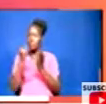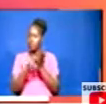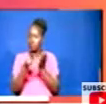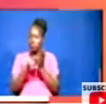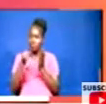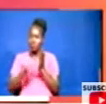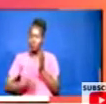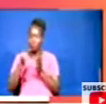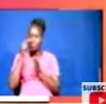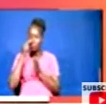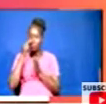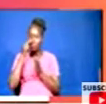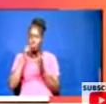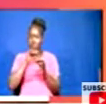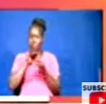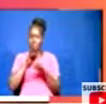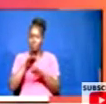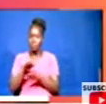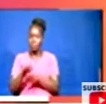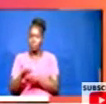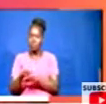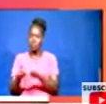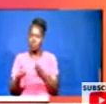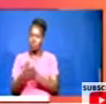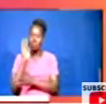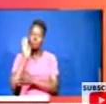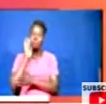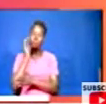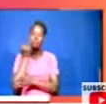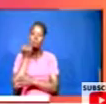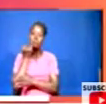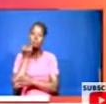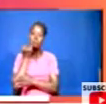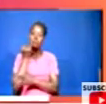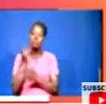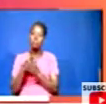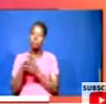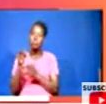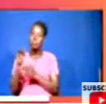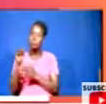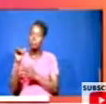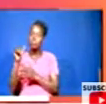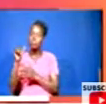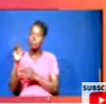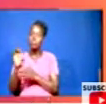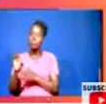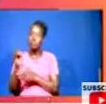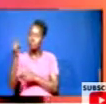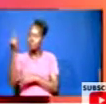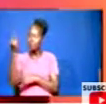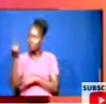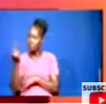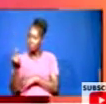Sudan, coming down through Isiolo. Then the segment that comes from Moyale, coming down